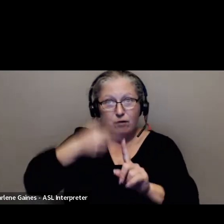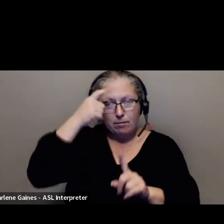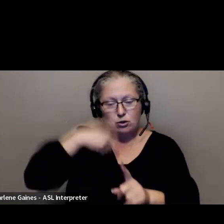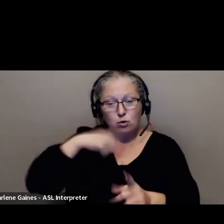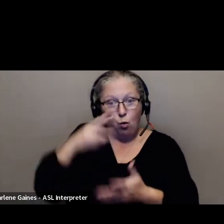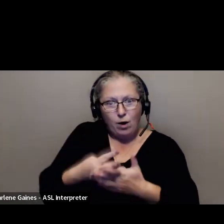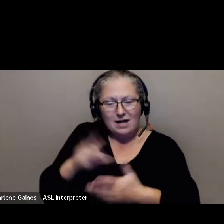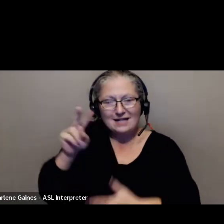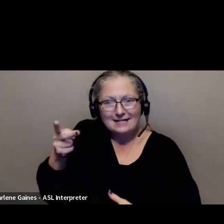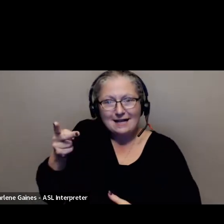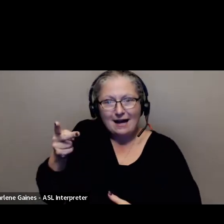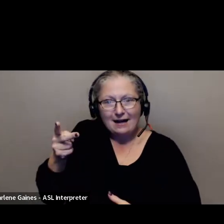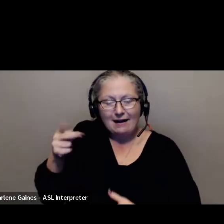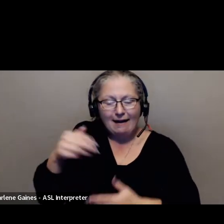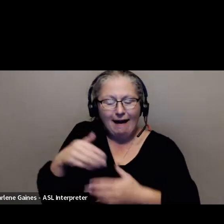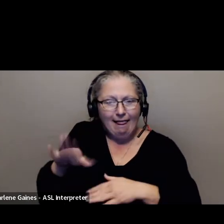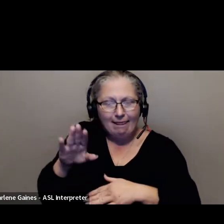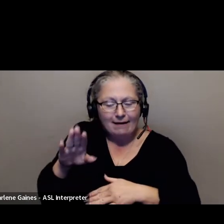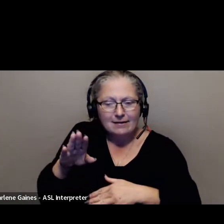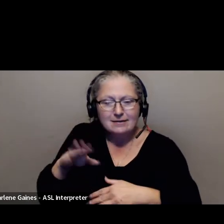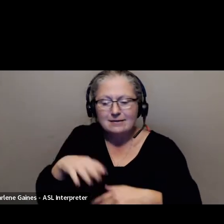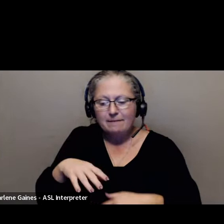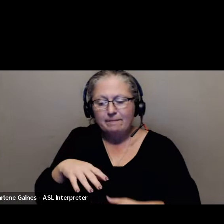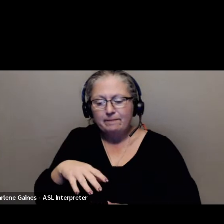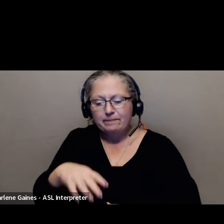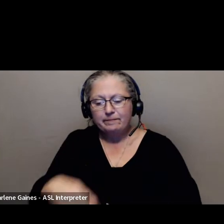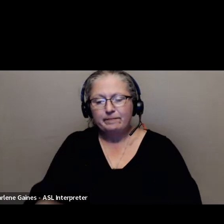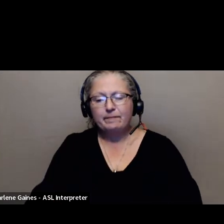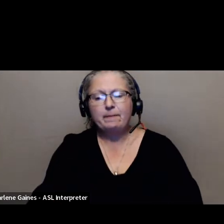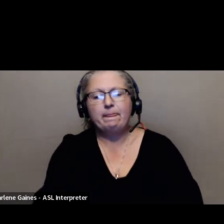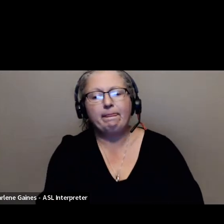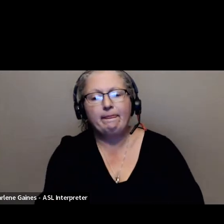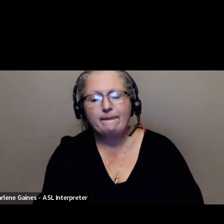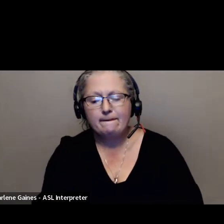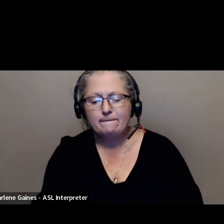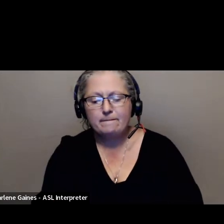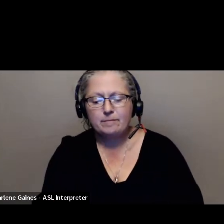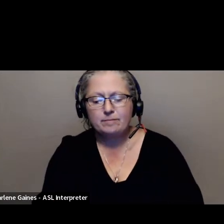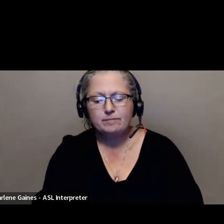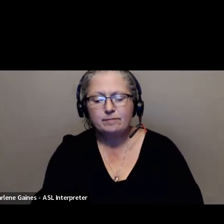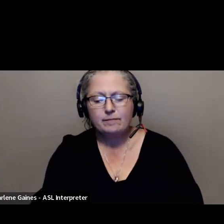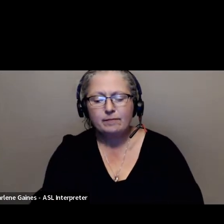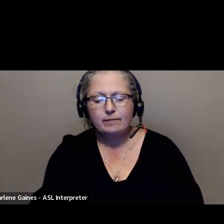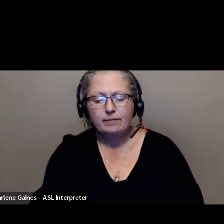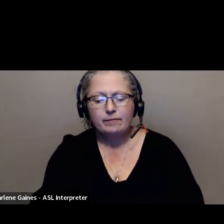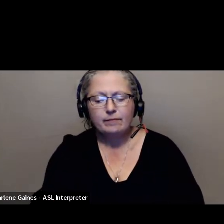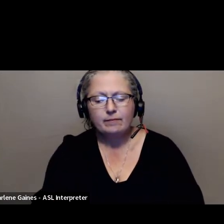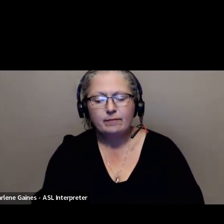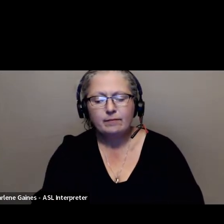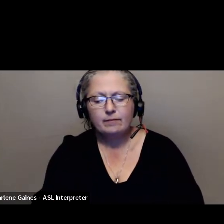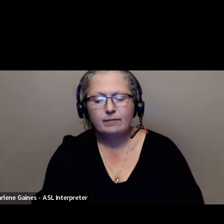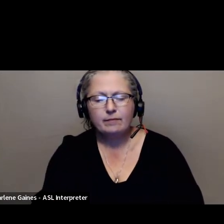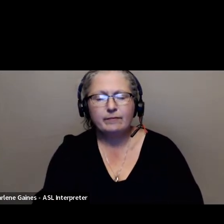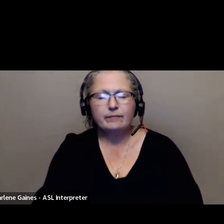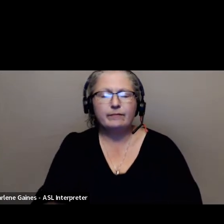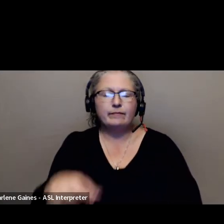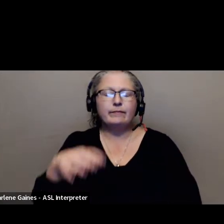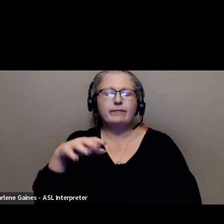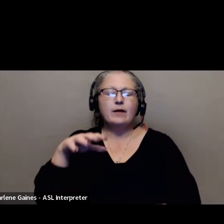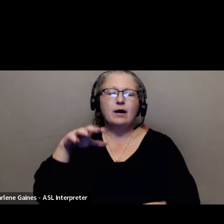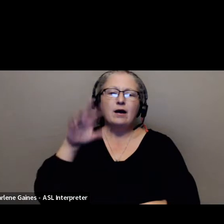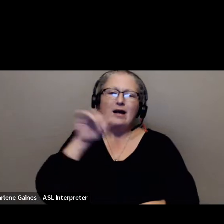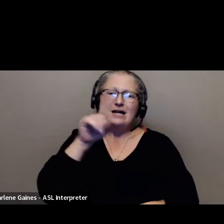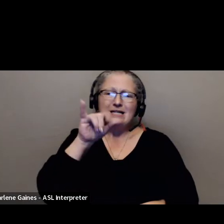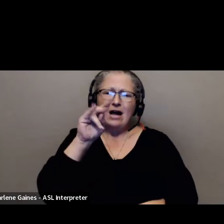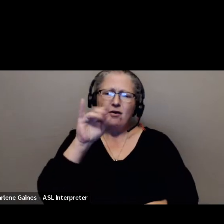witnessing the second, at least right now, the mantra of the Zionist entity was said, you know,